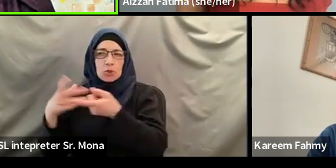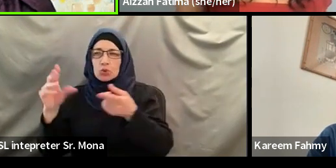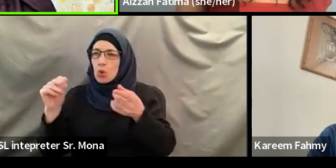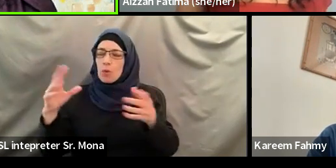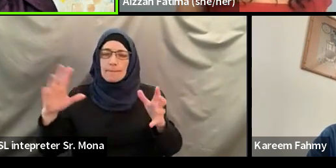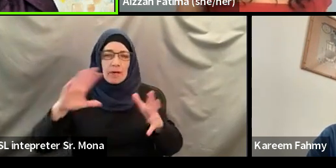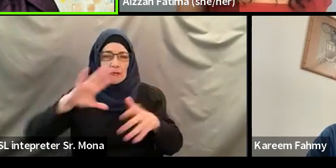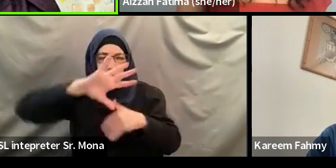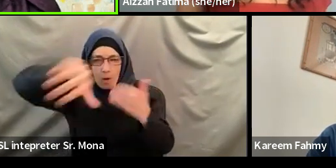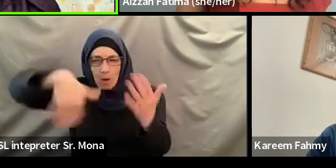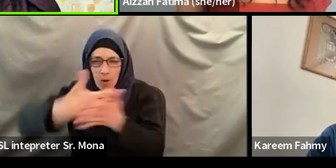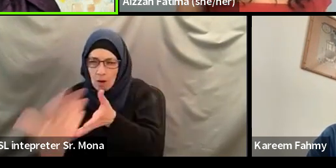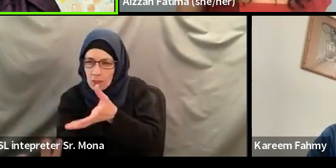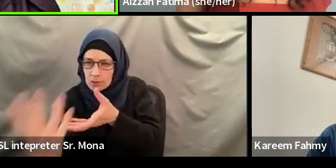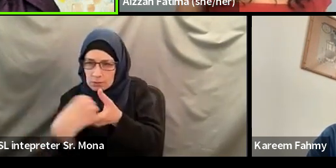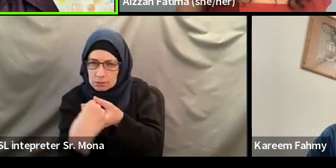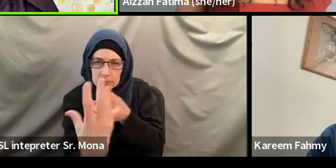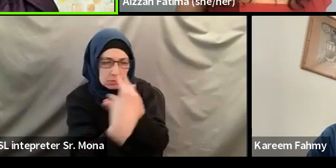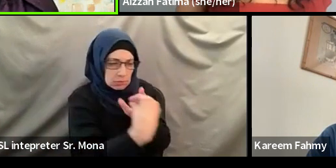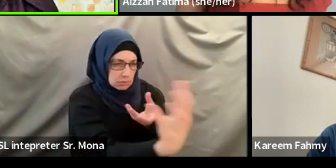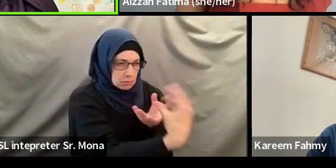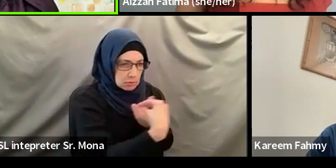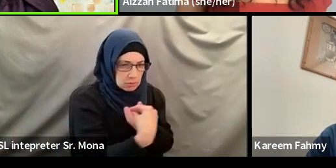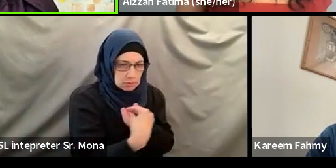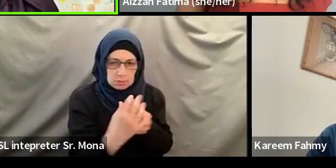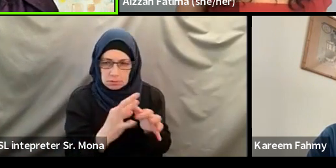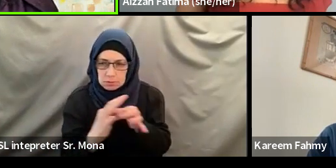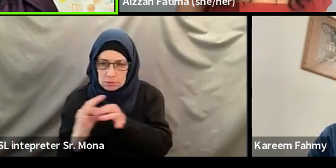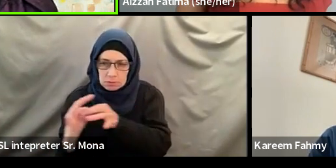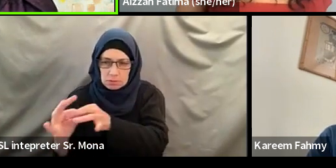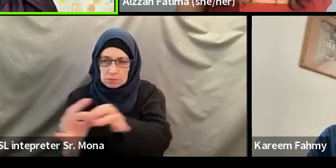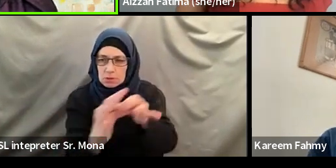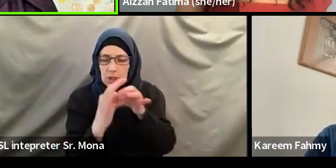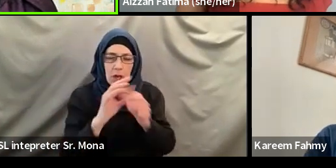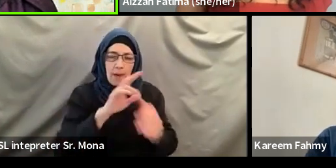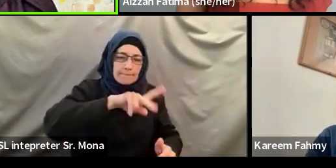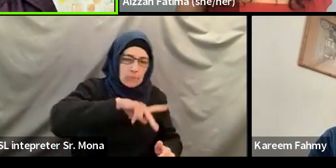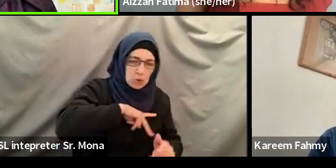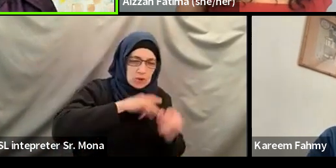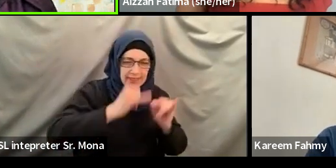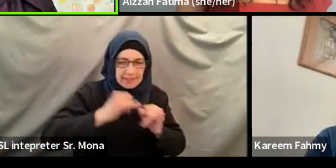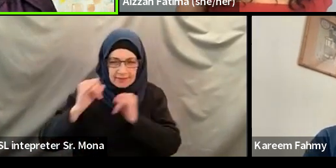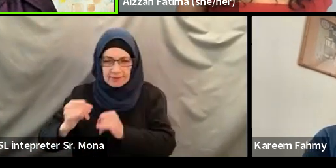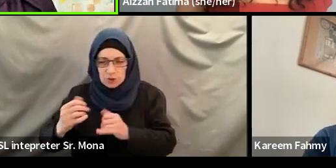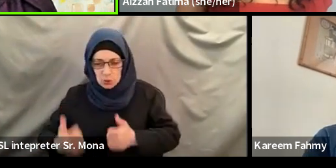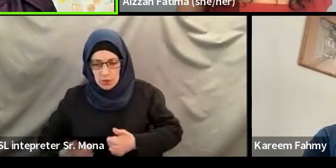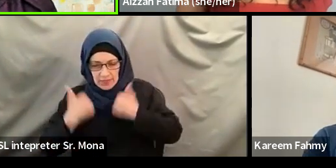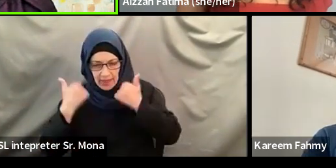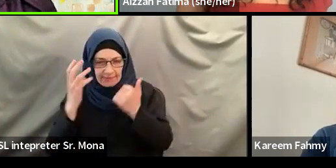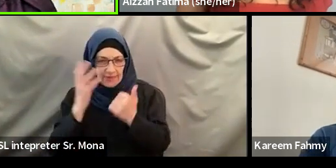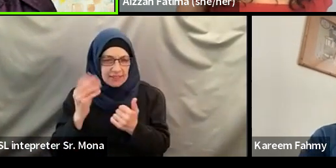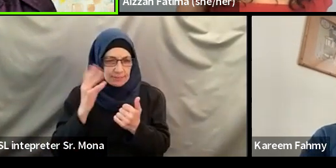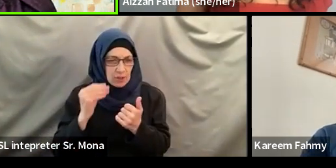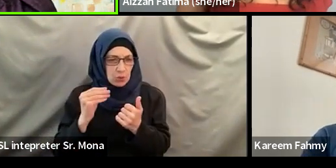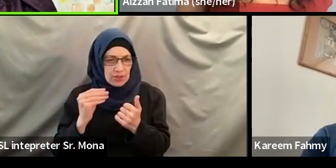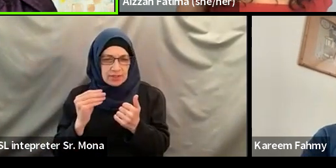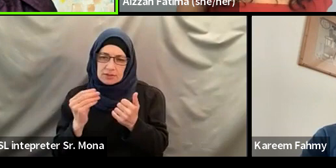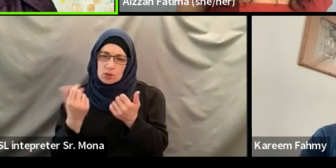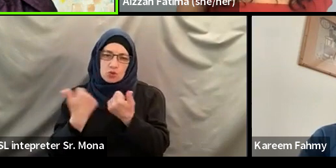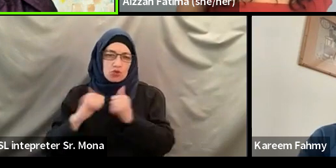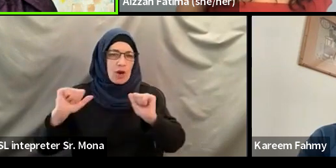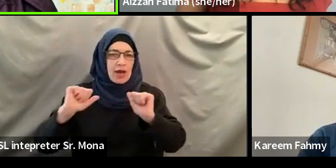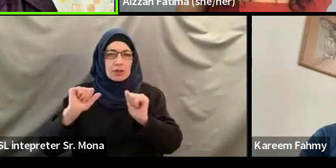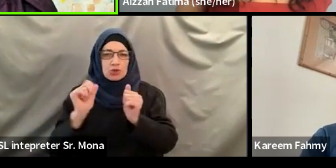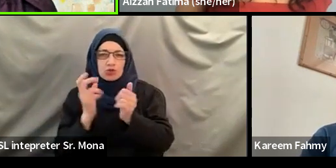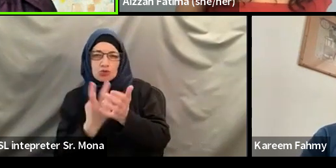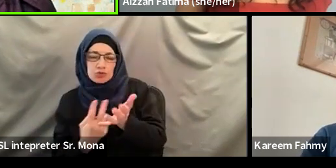personal, individual, particular life experiences, the sort of fight to be present as an individual,